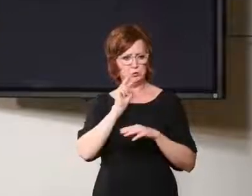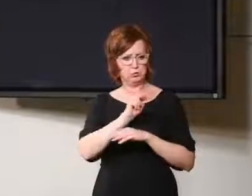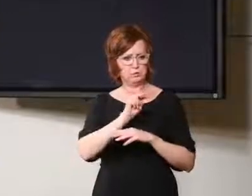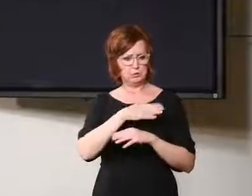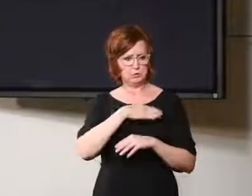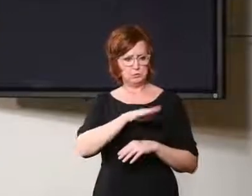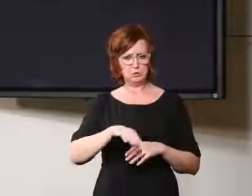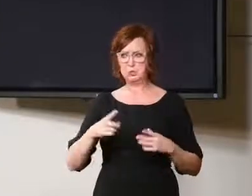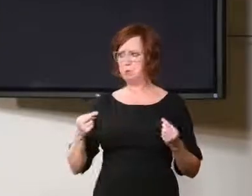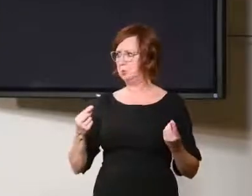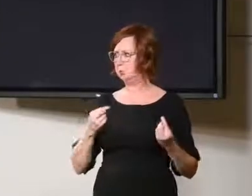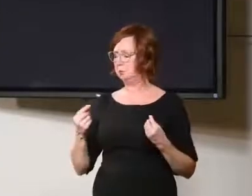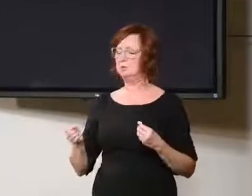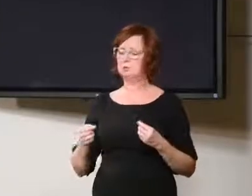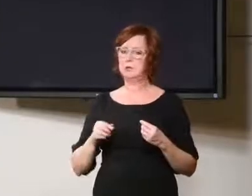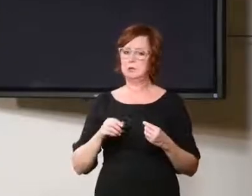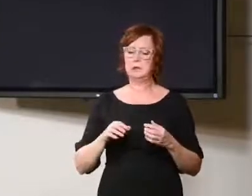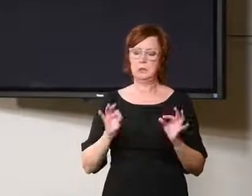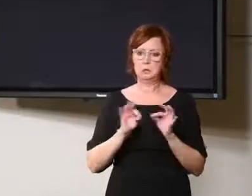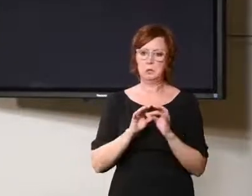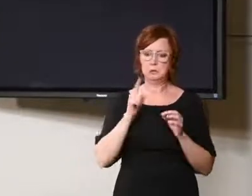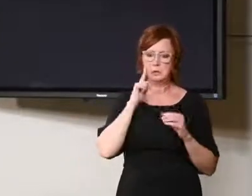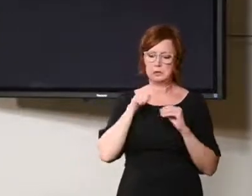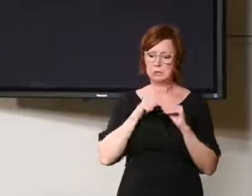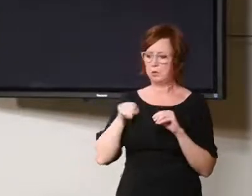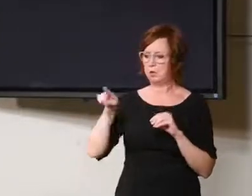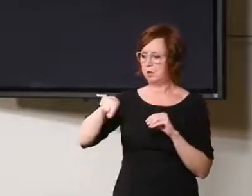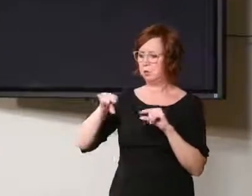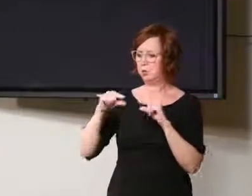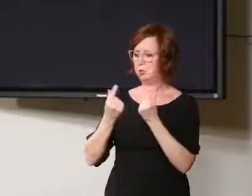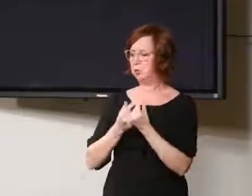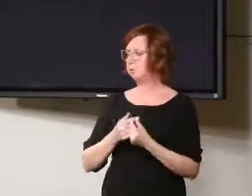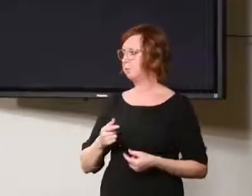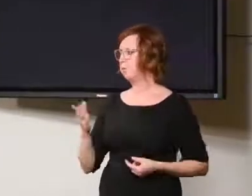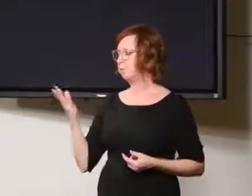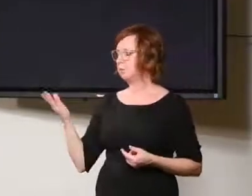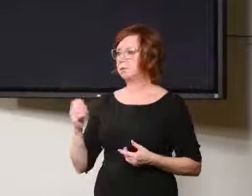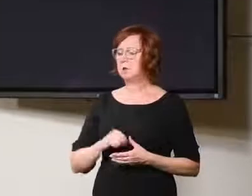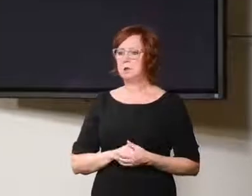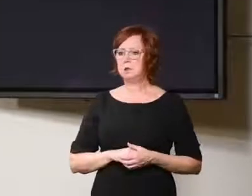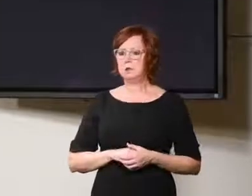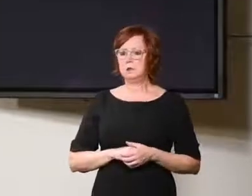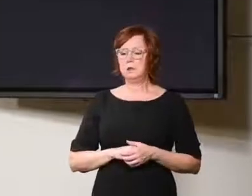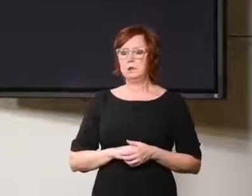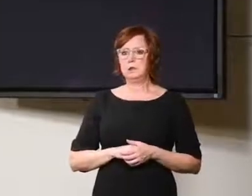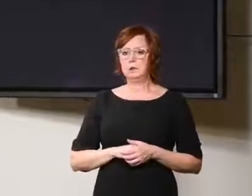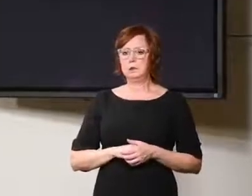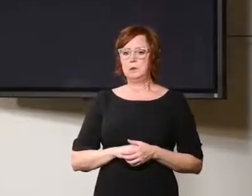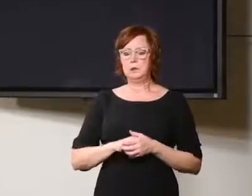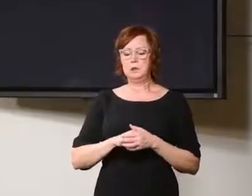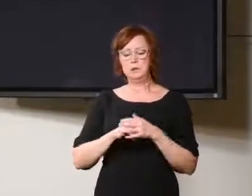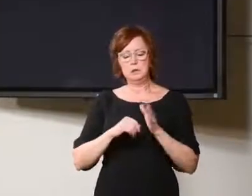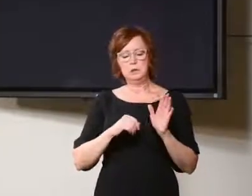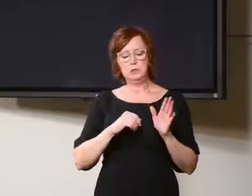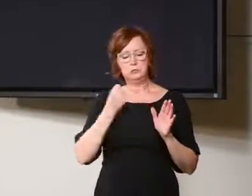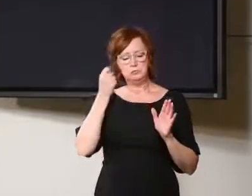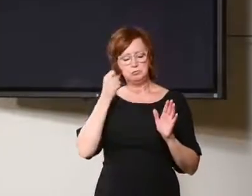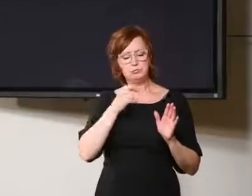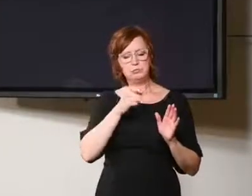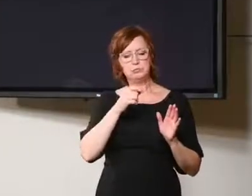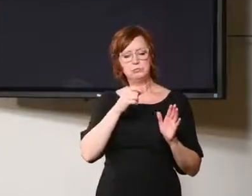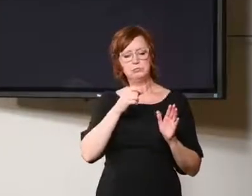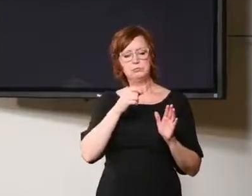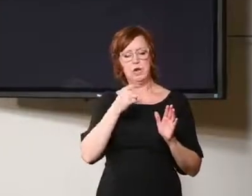of individual daycares may choose to not operate during this time. In saying